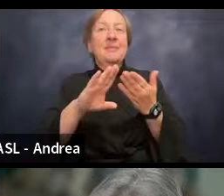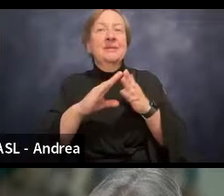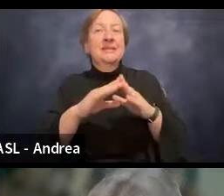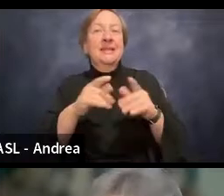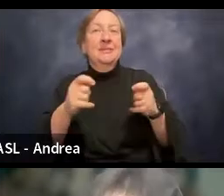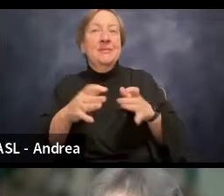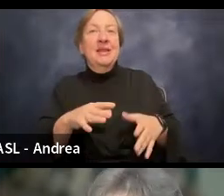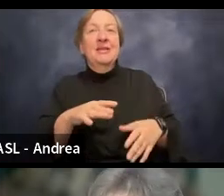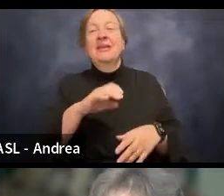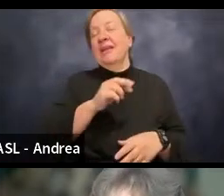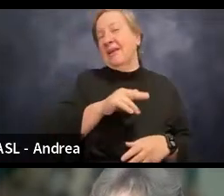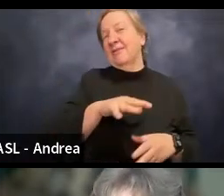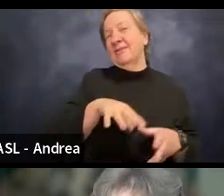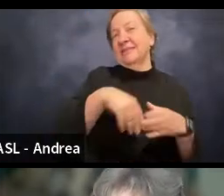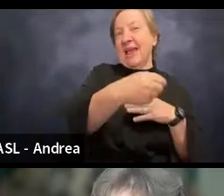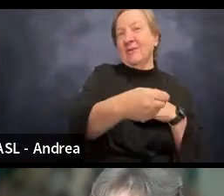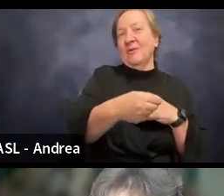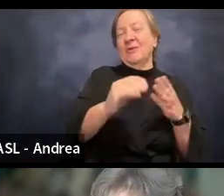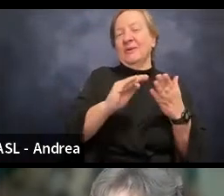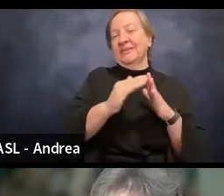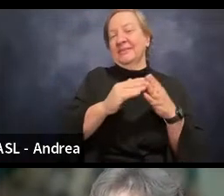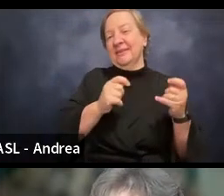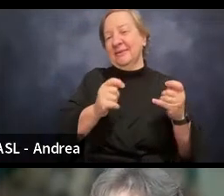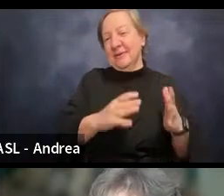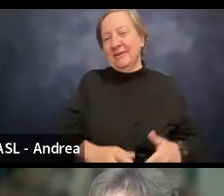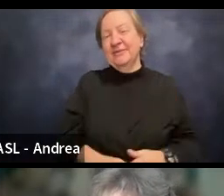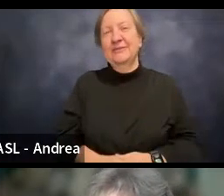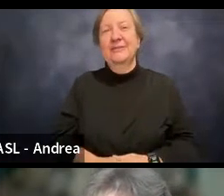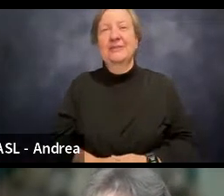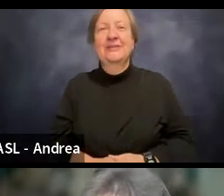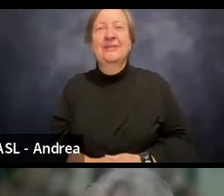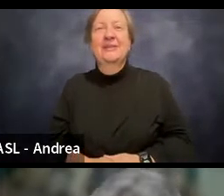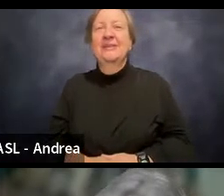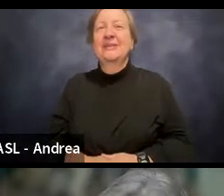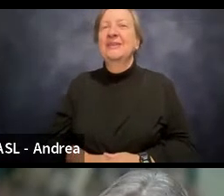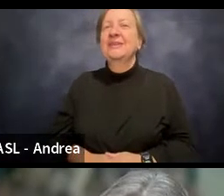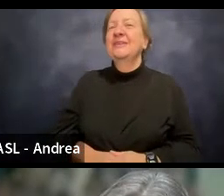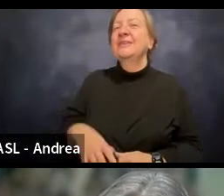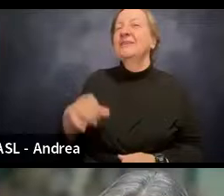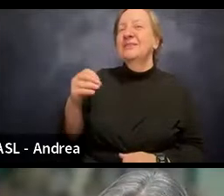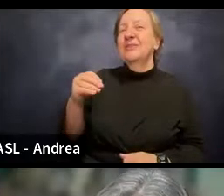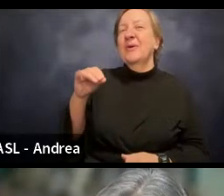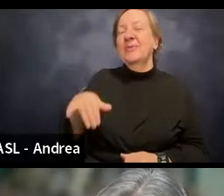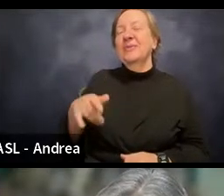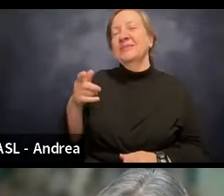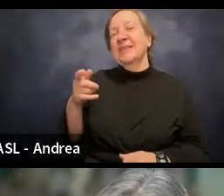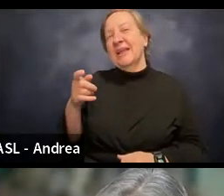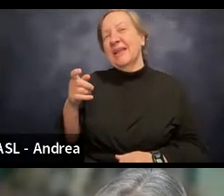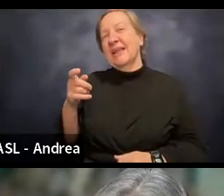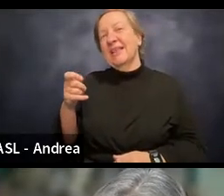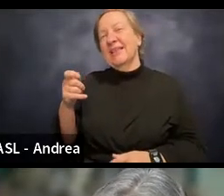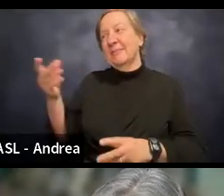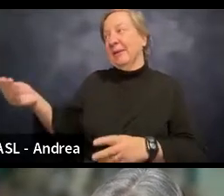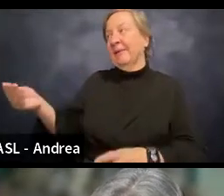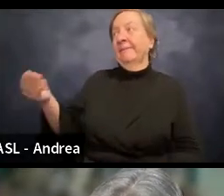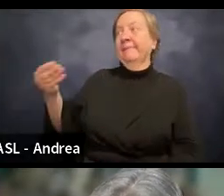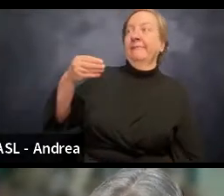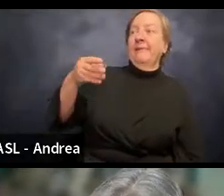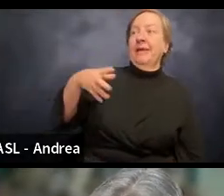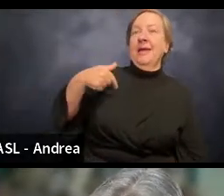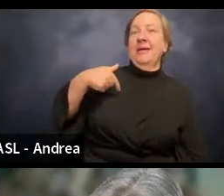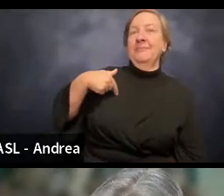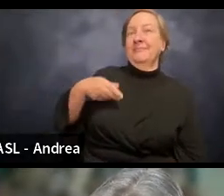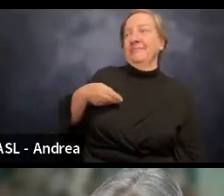is the outgoing city manager. Yes. Congratulations. And so this is a bit of a pass of the baton to Juan,